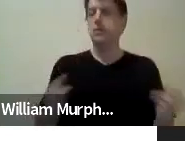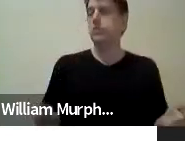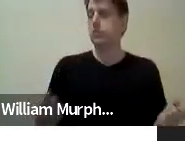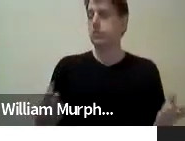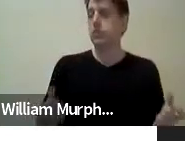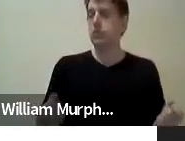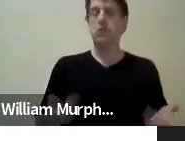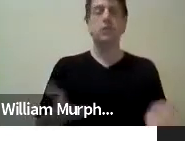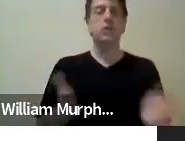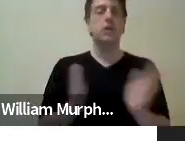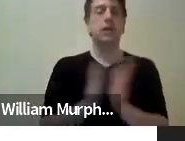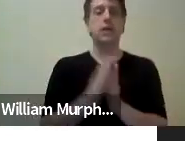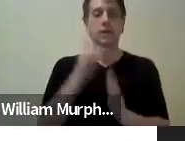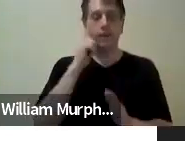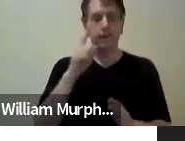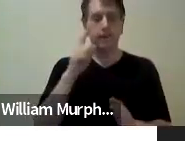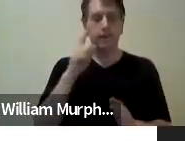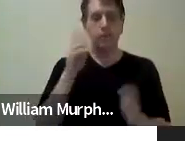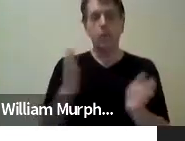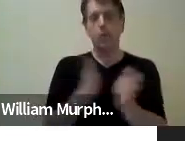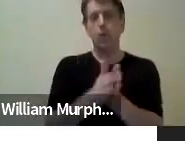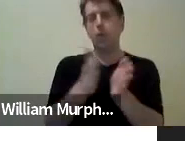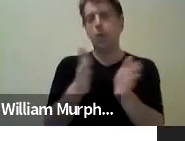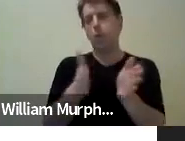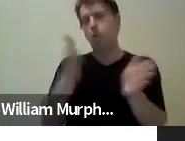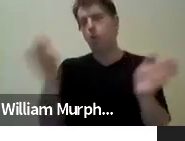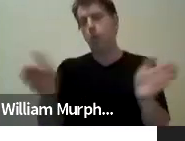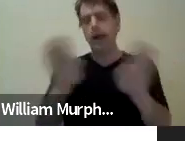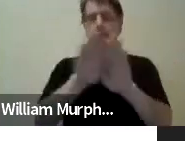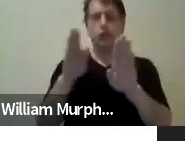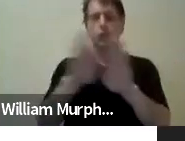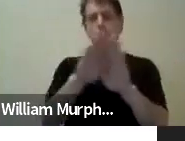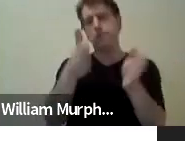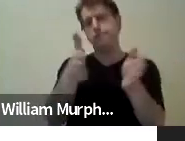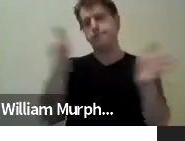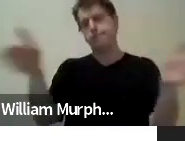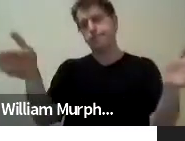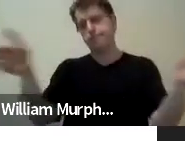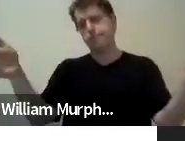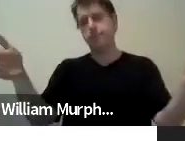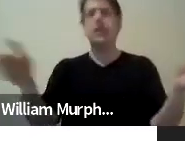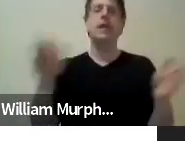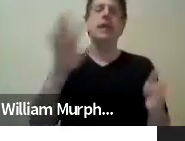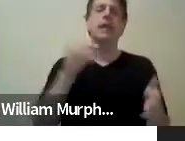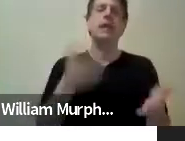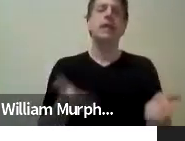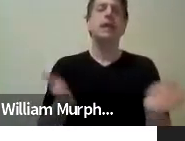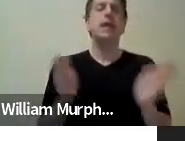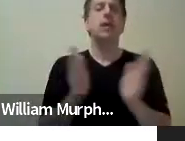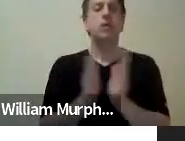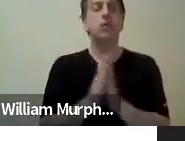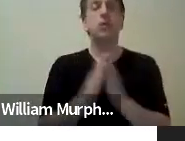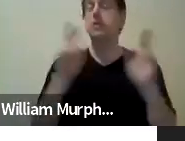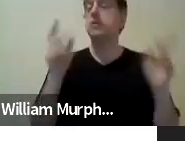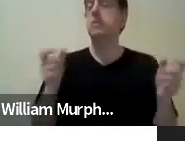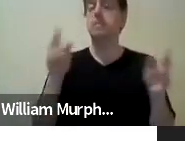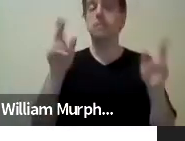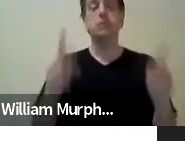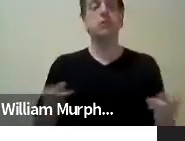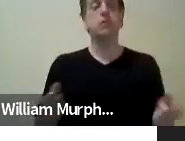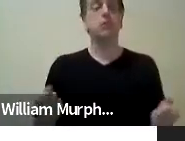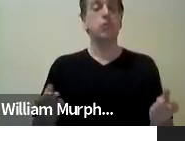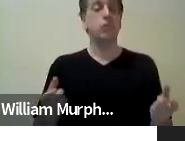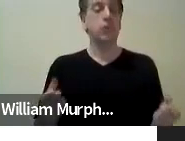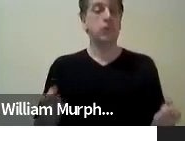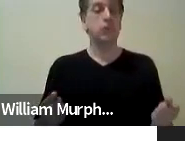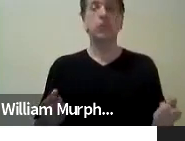they're asking for widened doorways in the unit, then that request is a person using a wheelchair. The wheelchair is